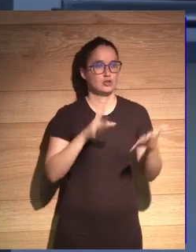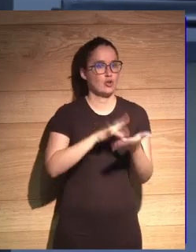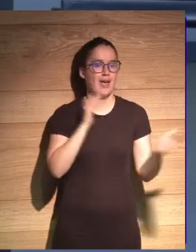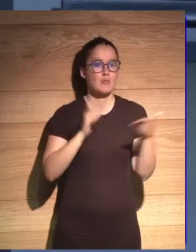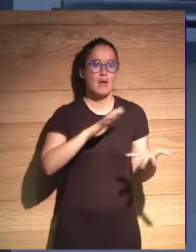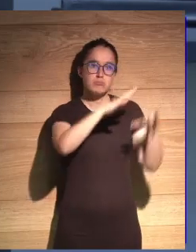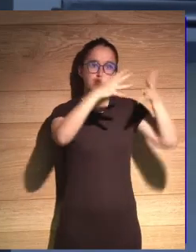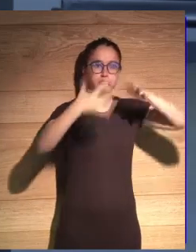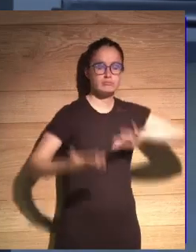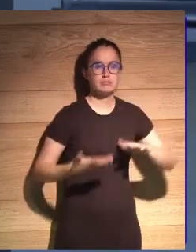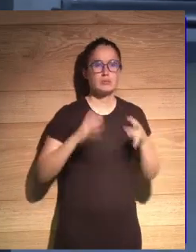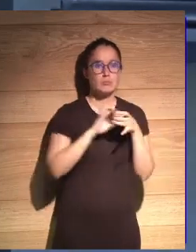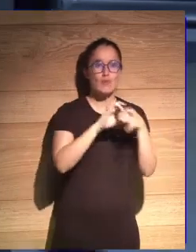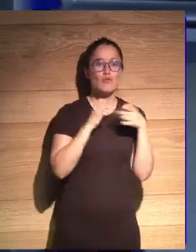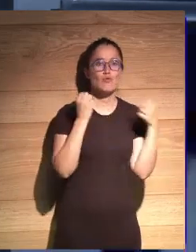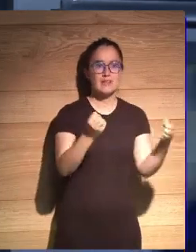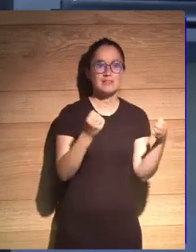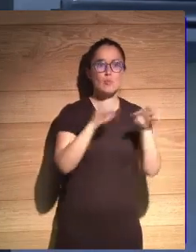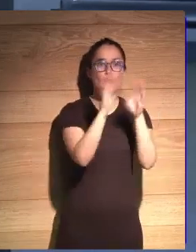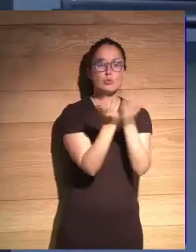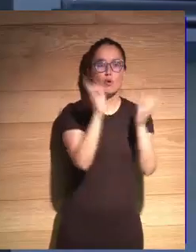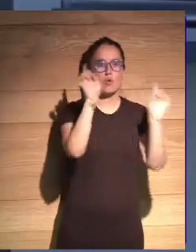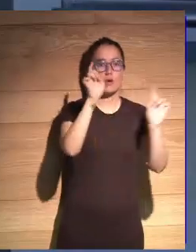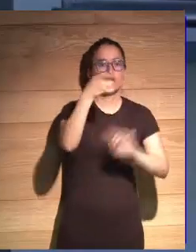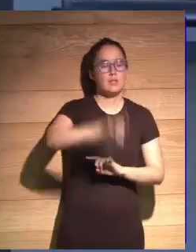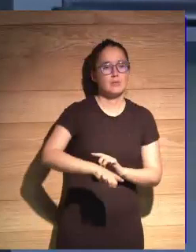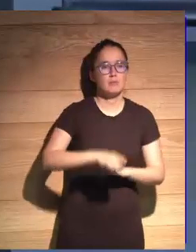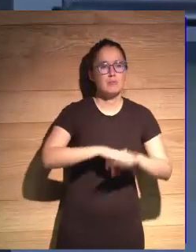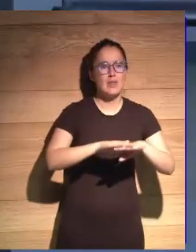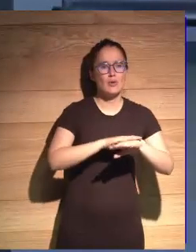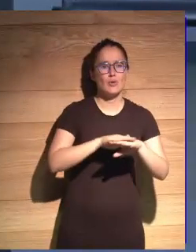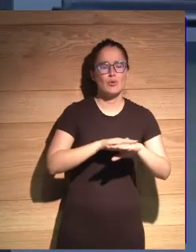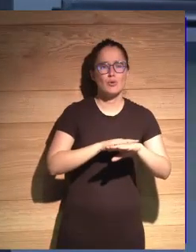Our industry is transforming. We are